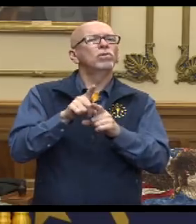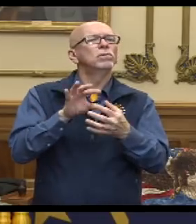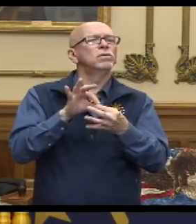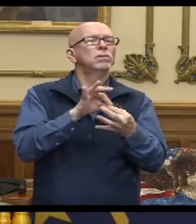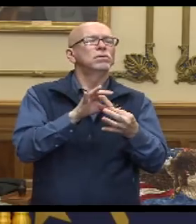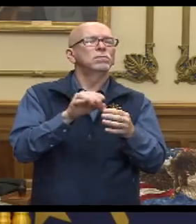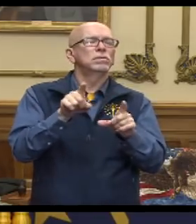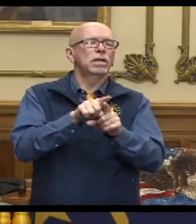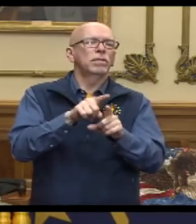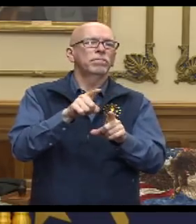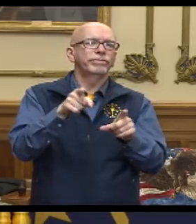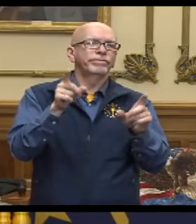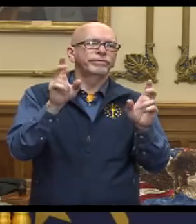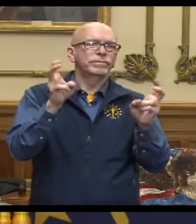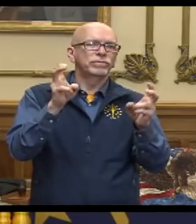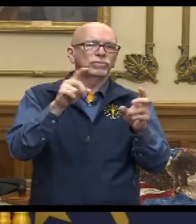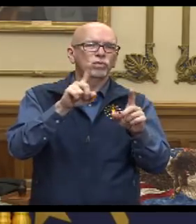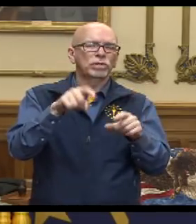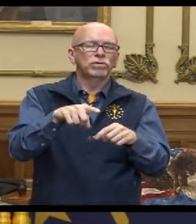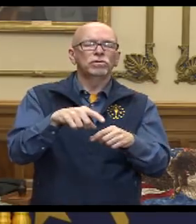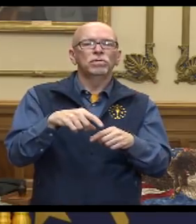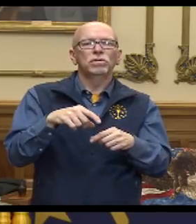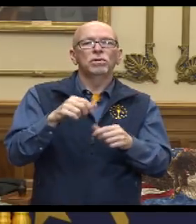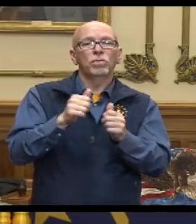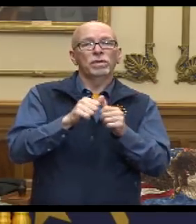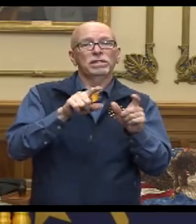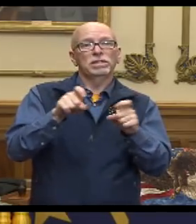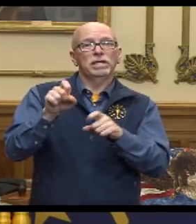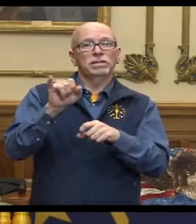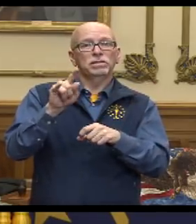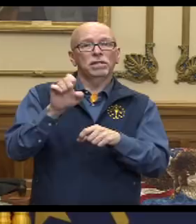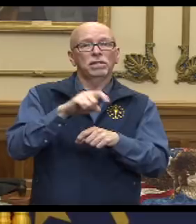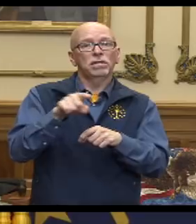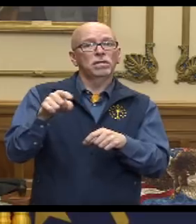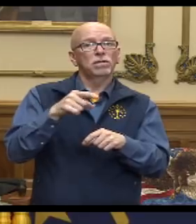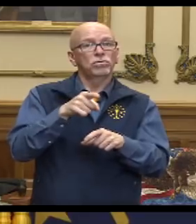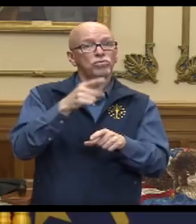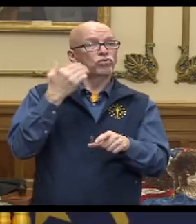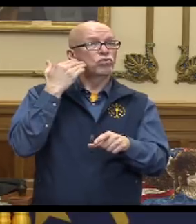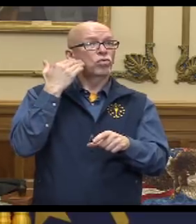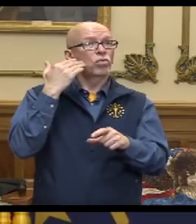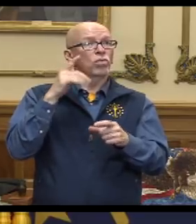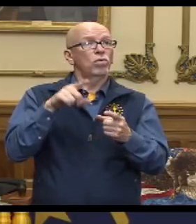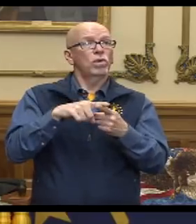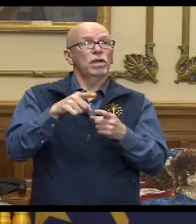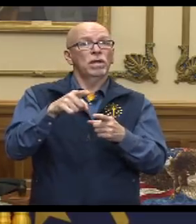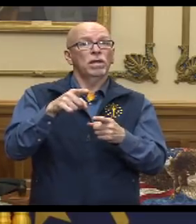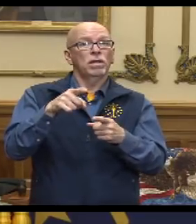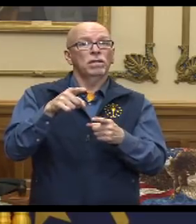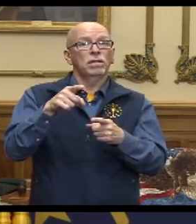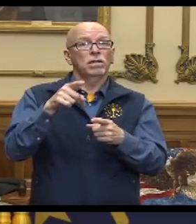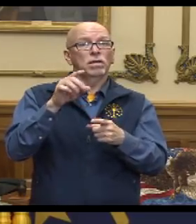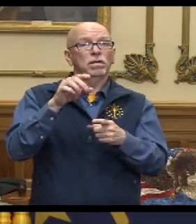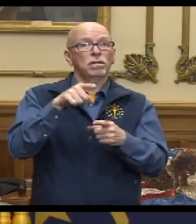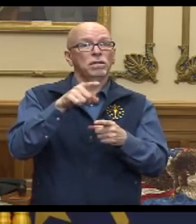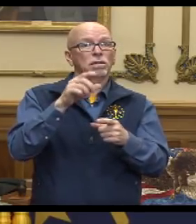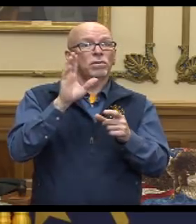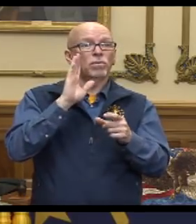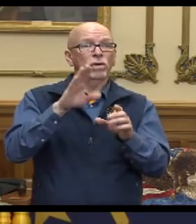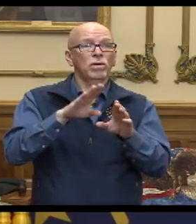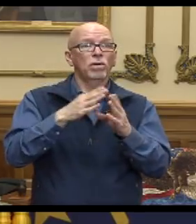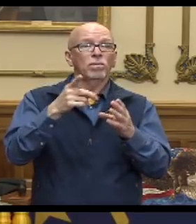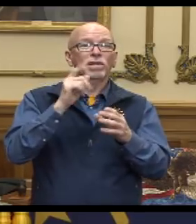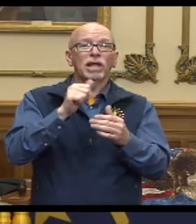same line of questioning with the testing sites, do we know yet when the portal will be open? I know that you can